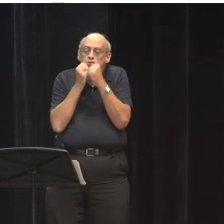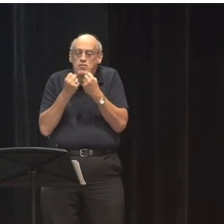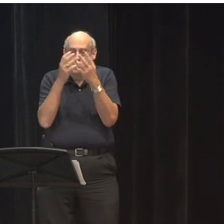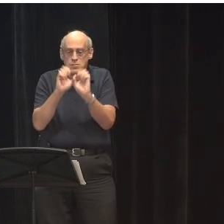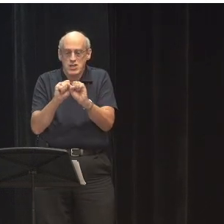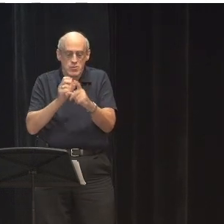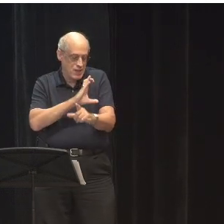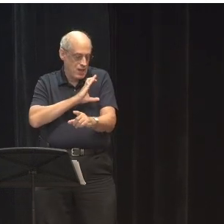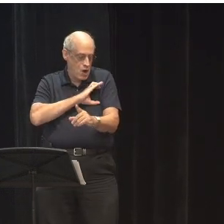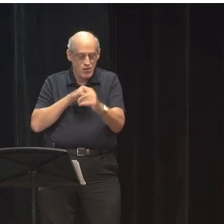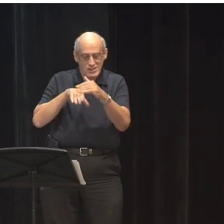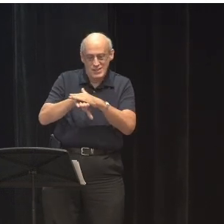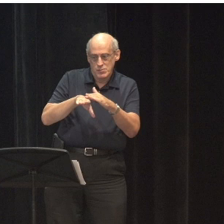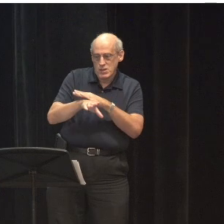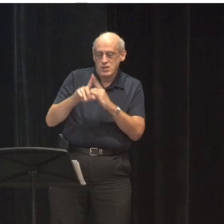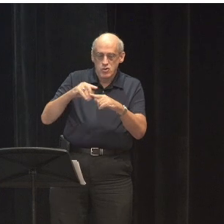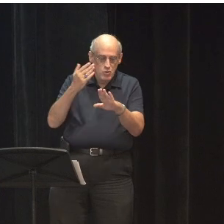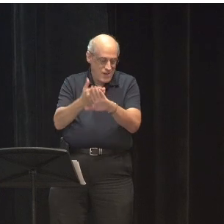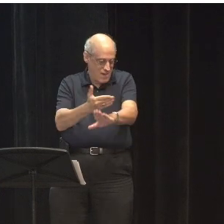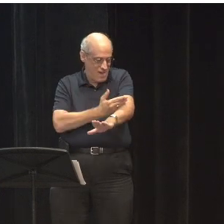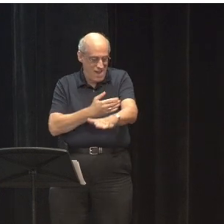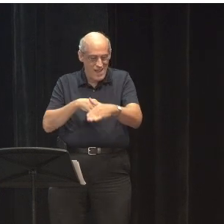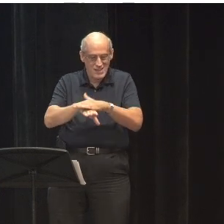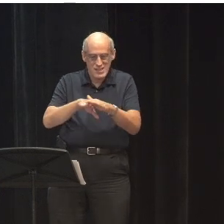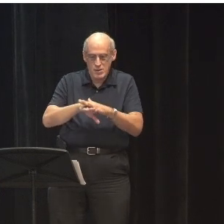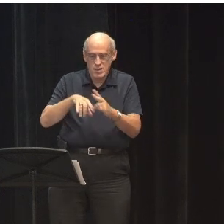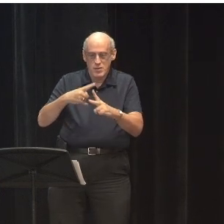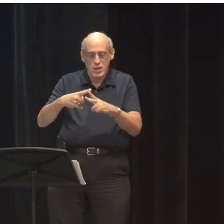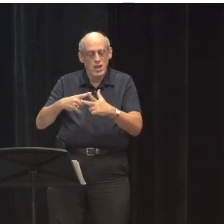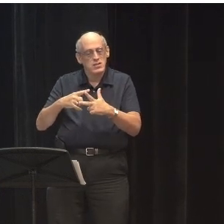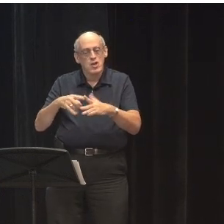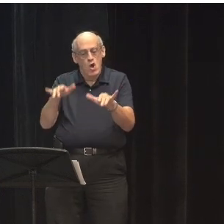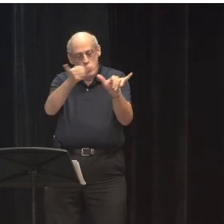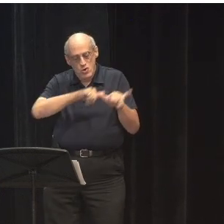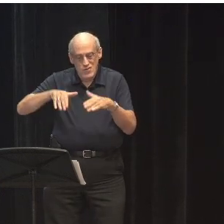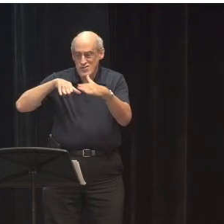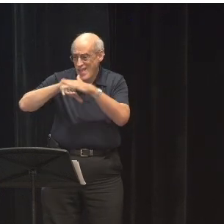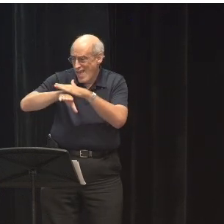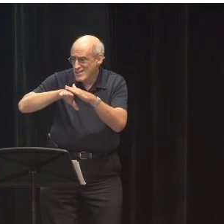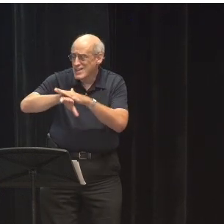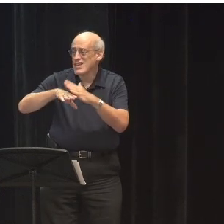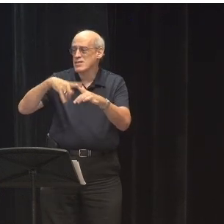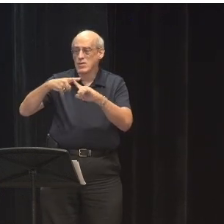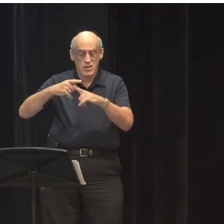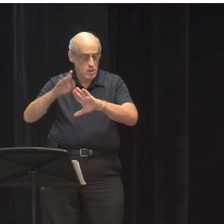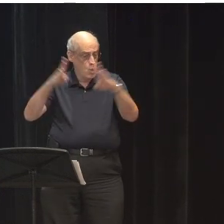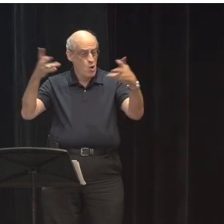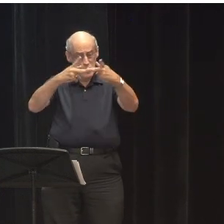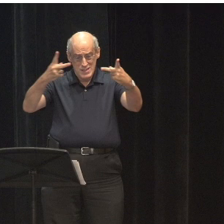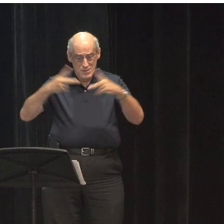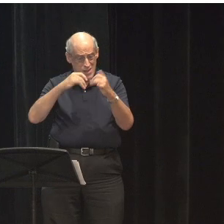the character and the accessibility, to enhance accessibility and universal access, and where possible, enhance the open space and